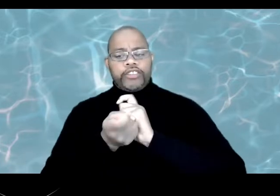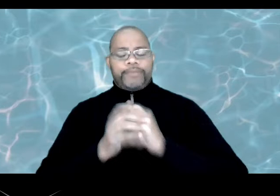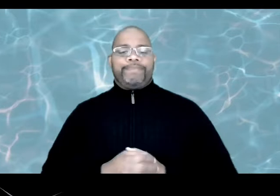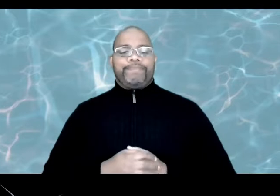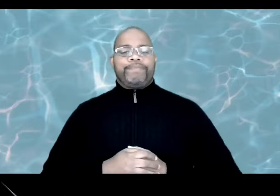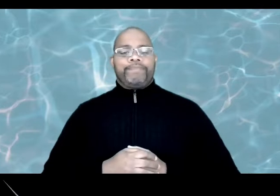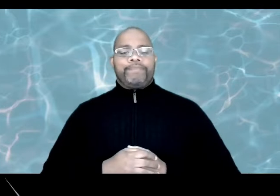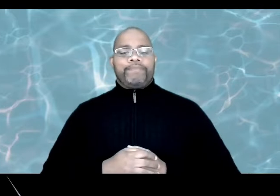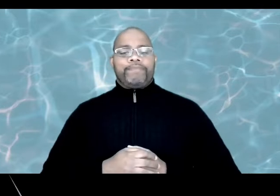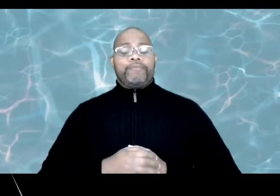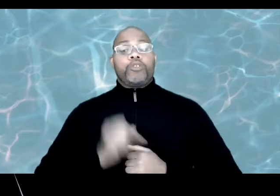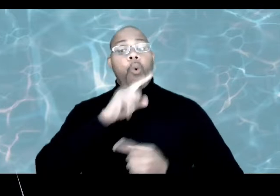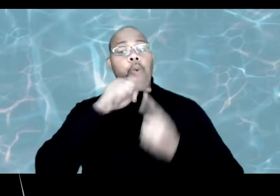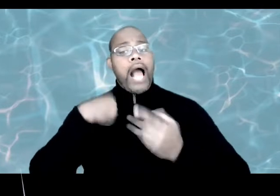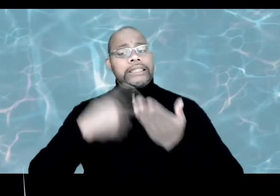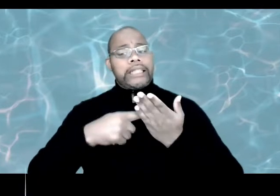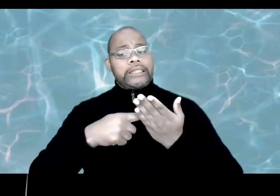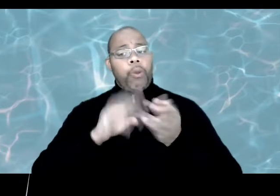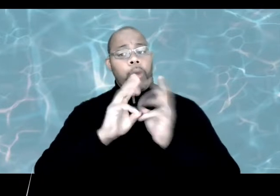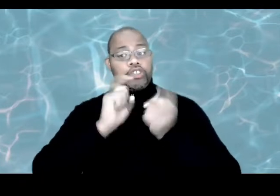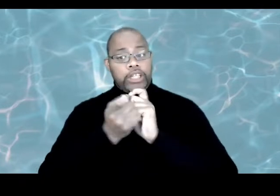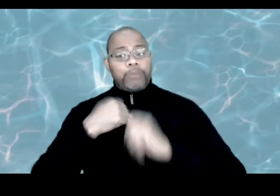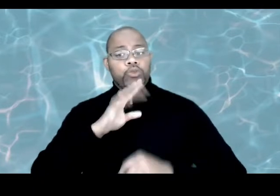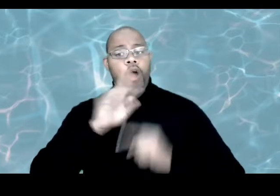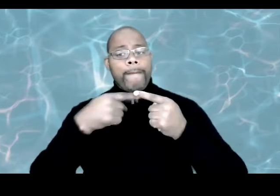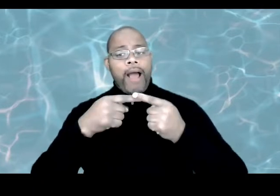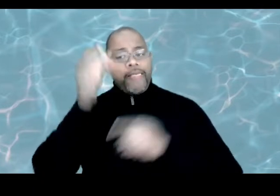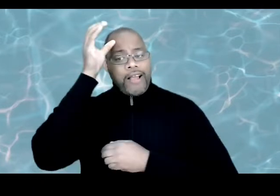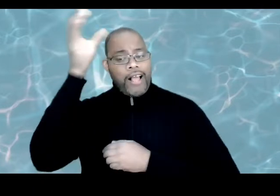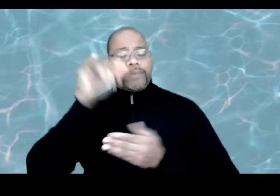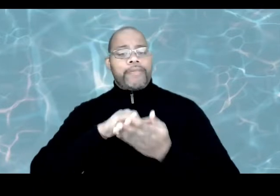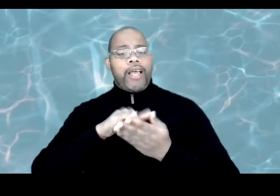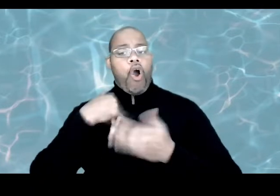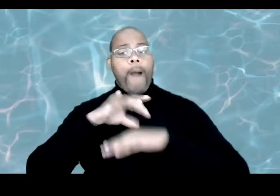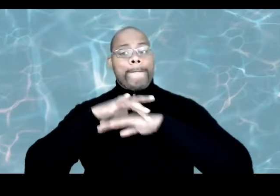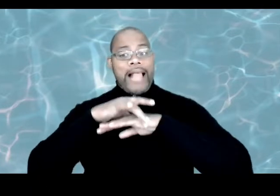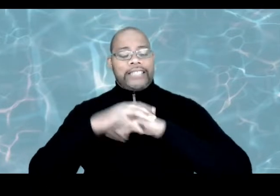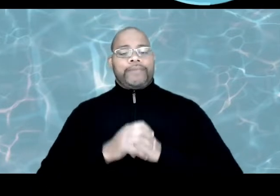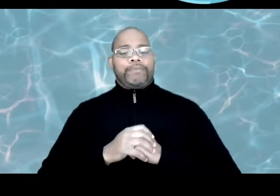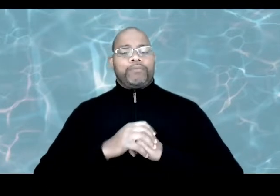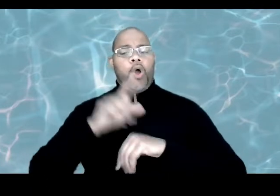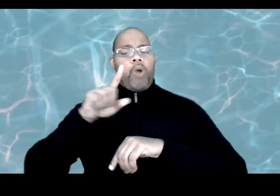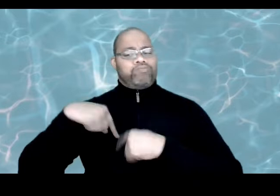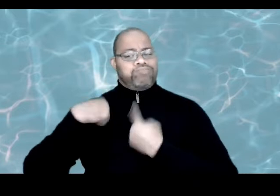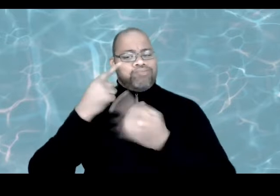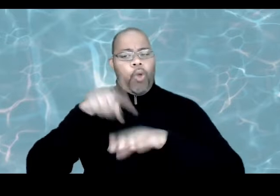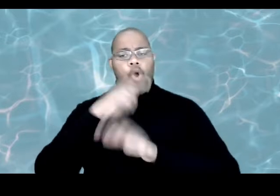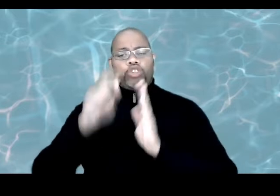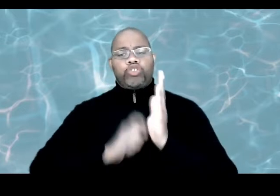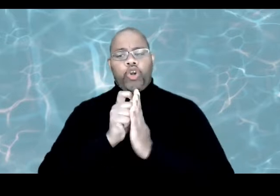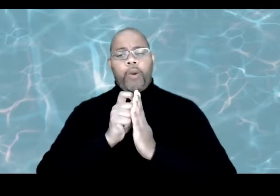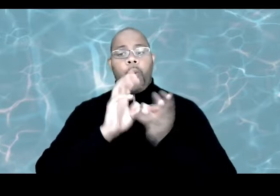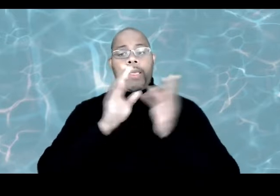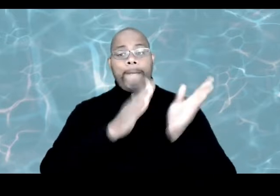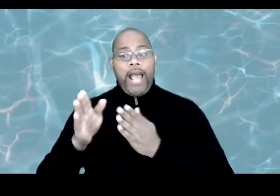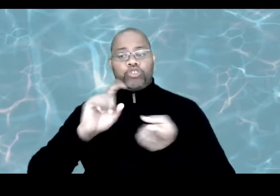change. So when I say climate change, I'm referring to the concept that our planet's long-term climate